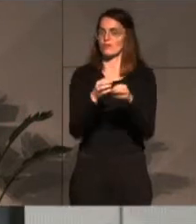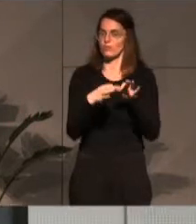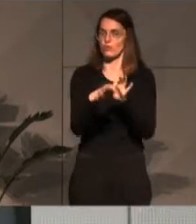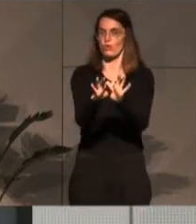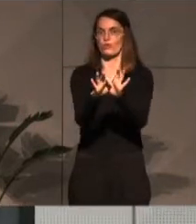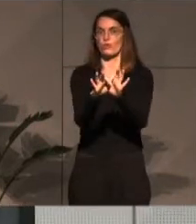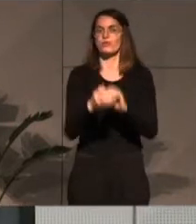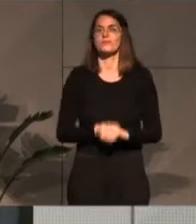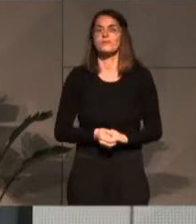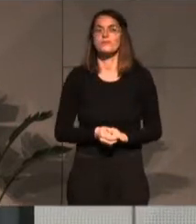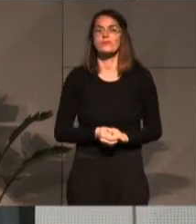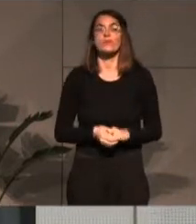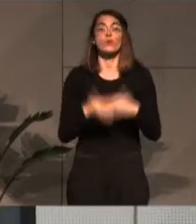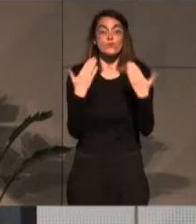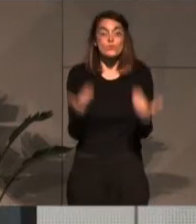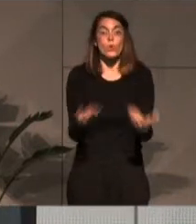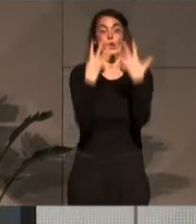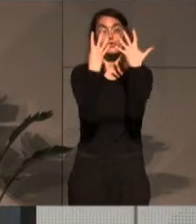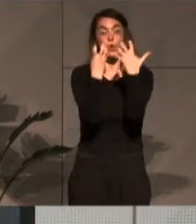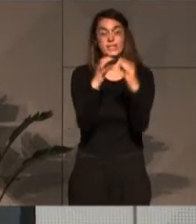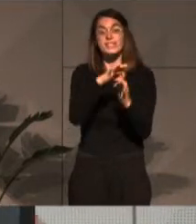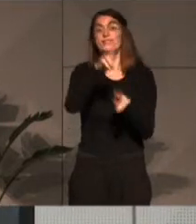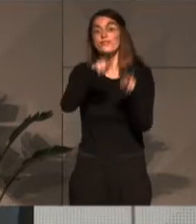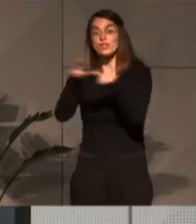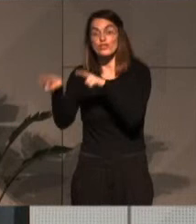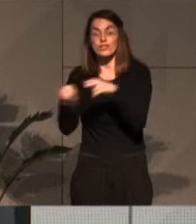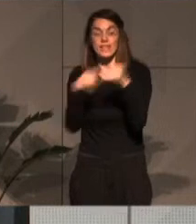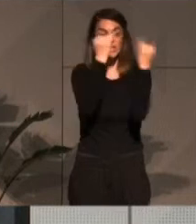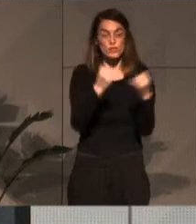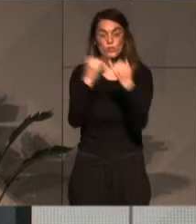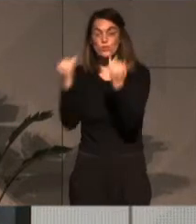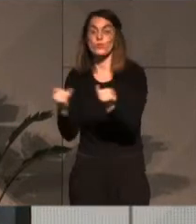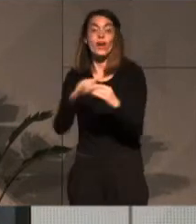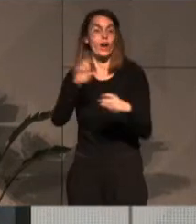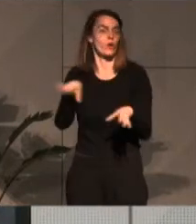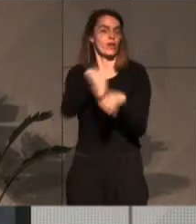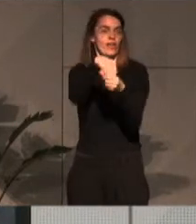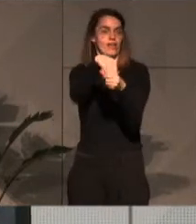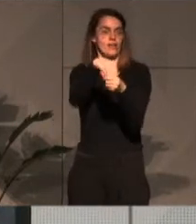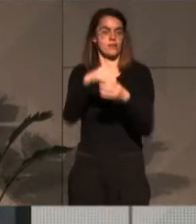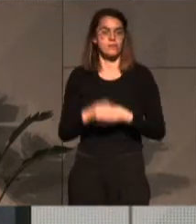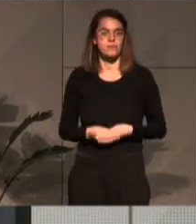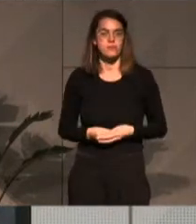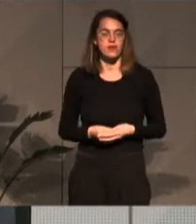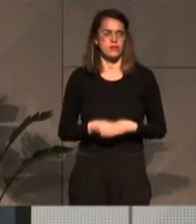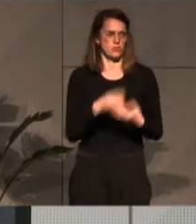90 institutions were represented from the 20 nations, and from all these institutions,